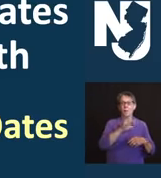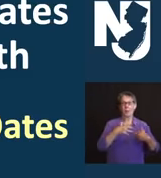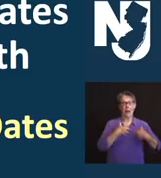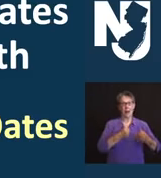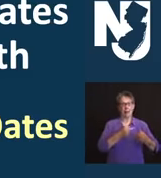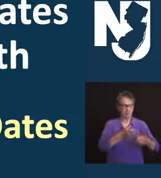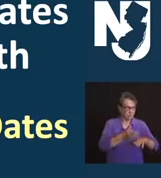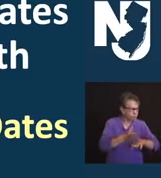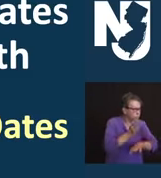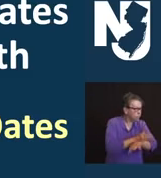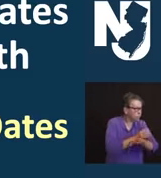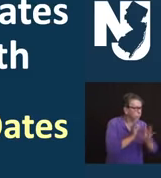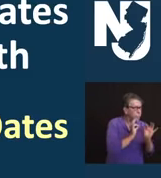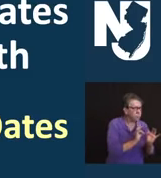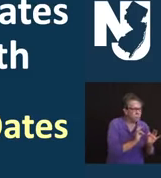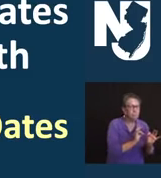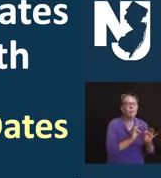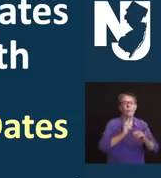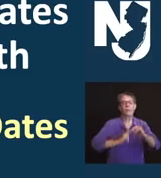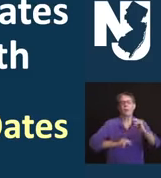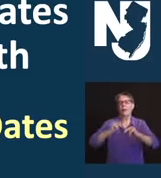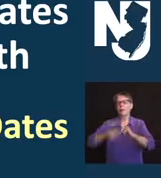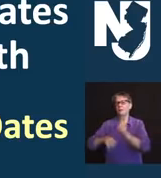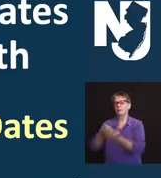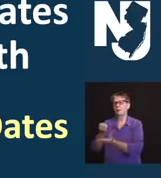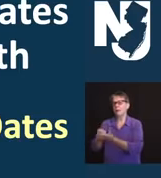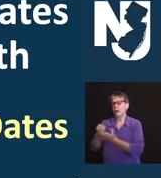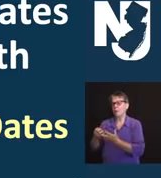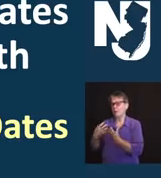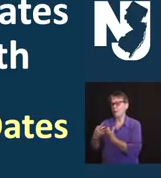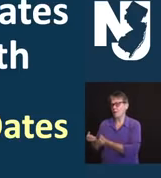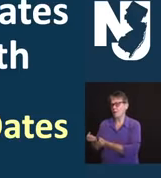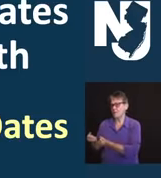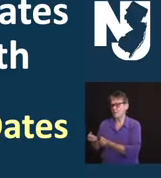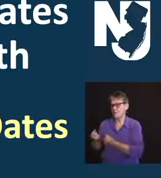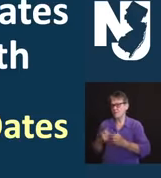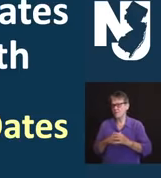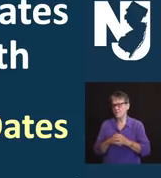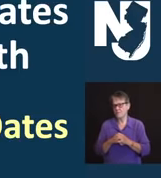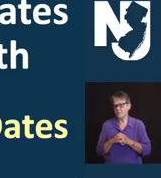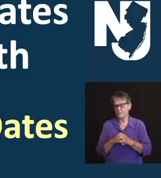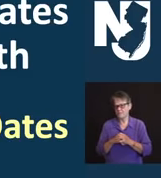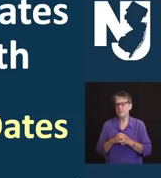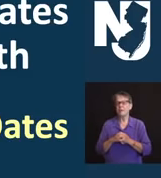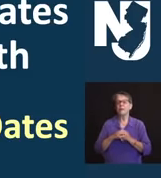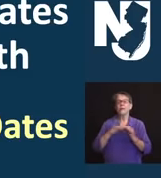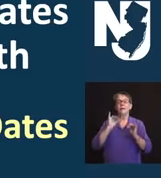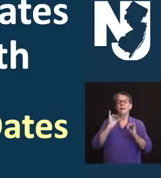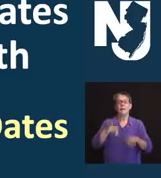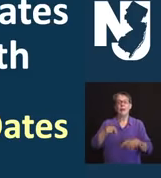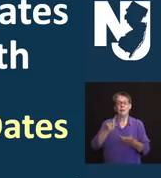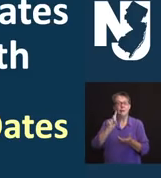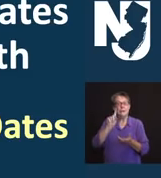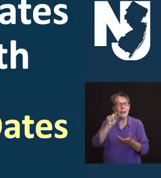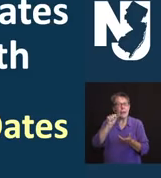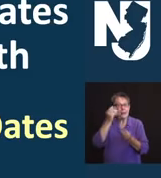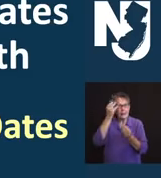second, that data and nothing else decides the dates for our restart. Over the past several weeks, we